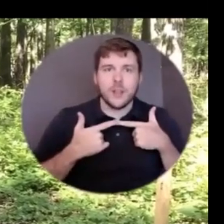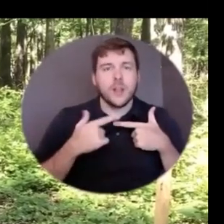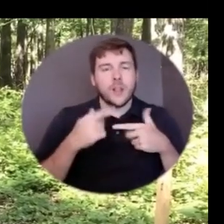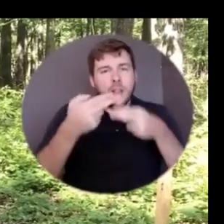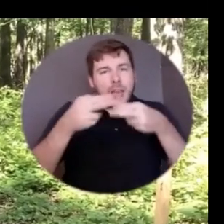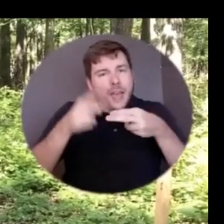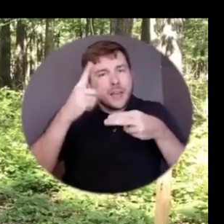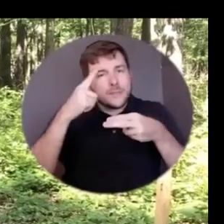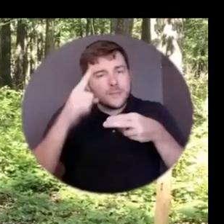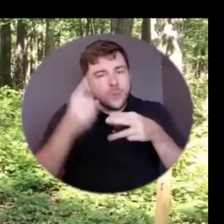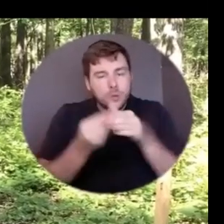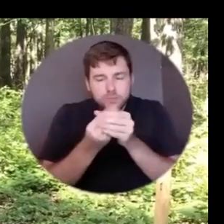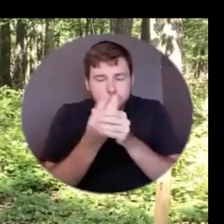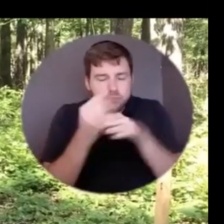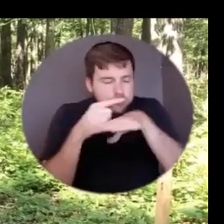of the sassafras family.